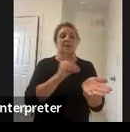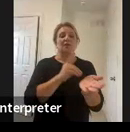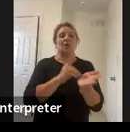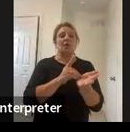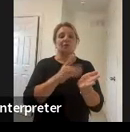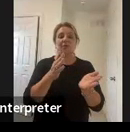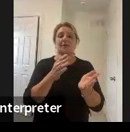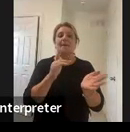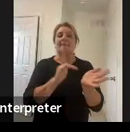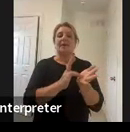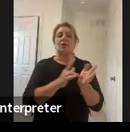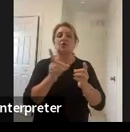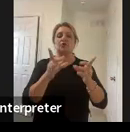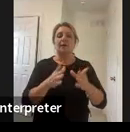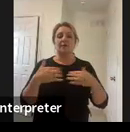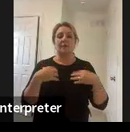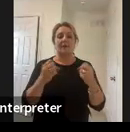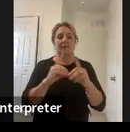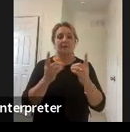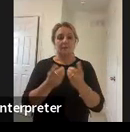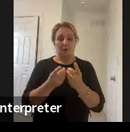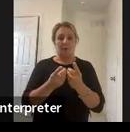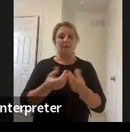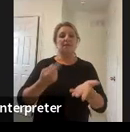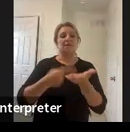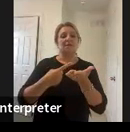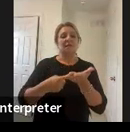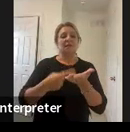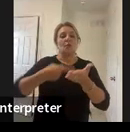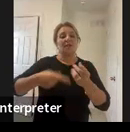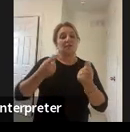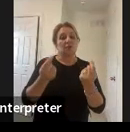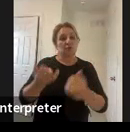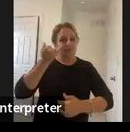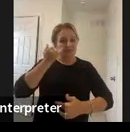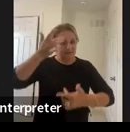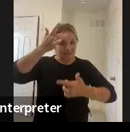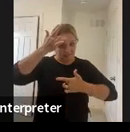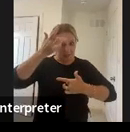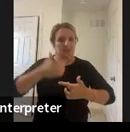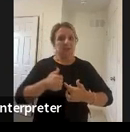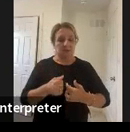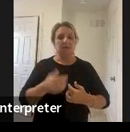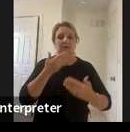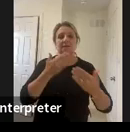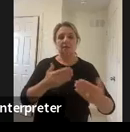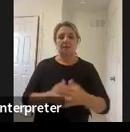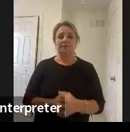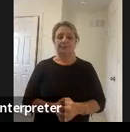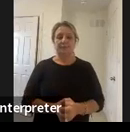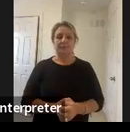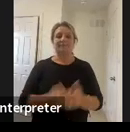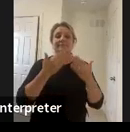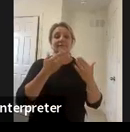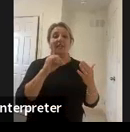director of the health department, to talk about what to do if you are sick. Thank you. Thanks,